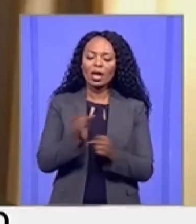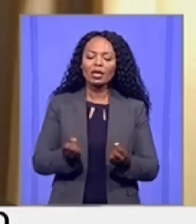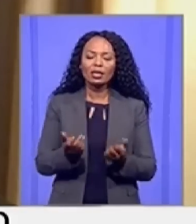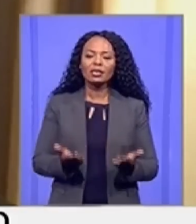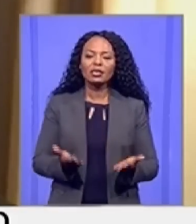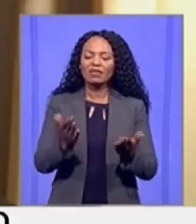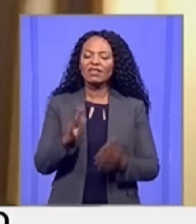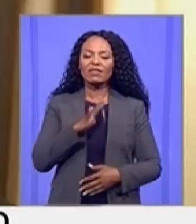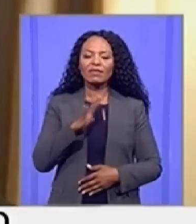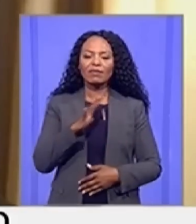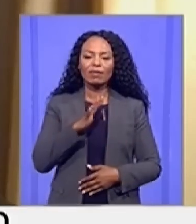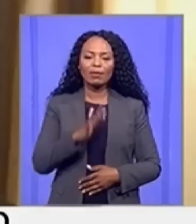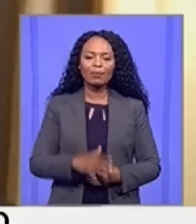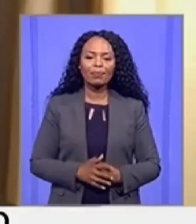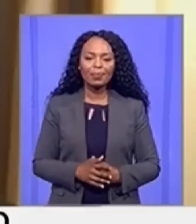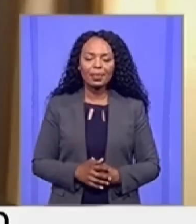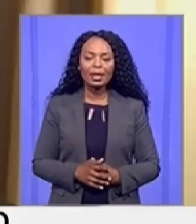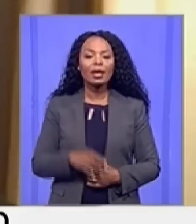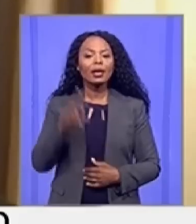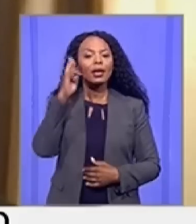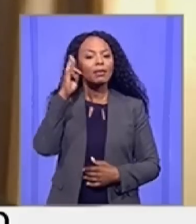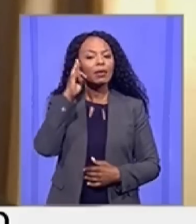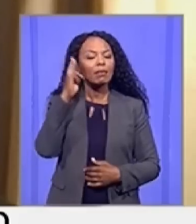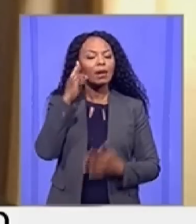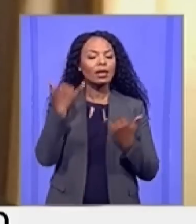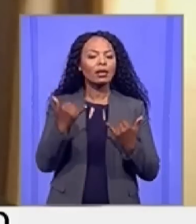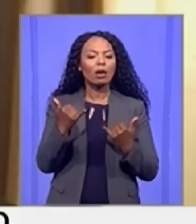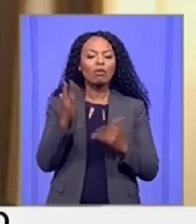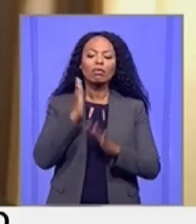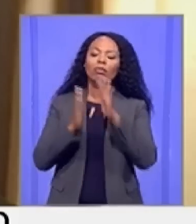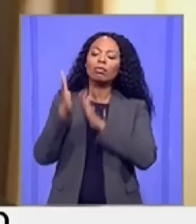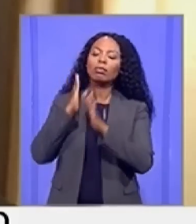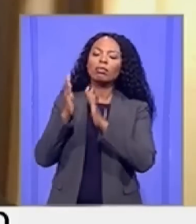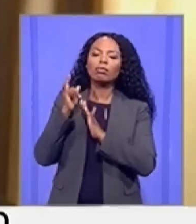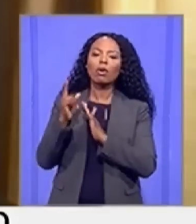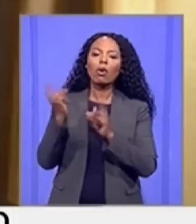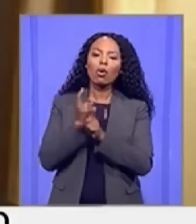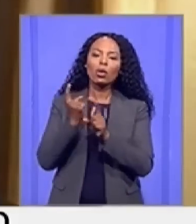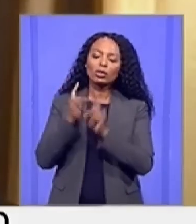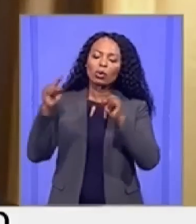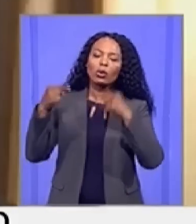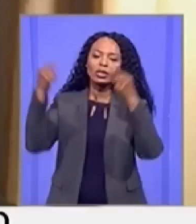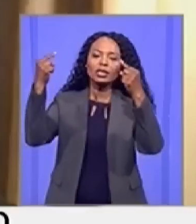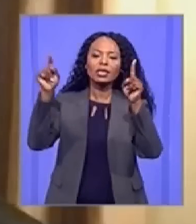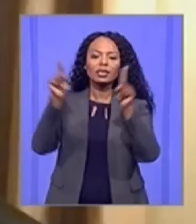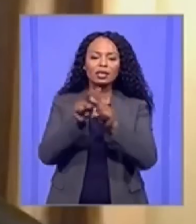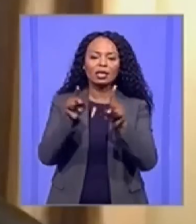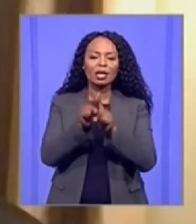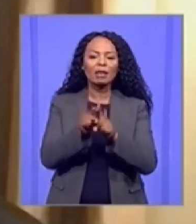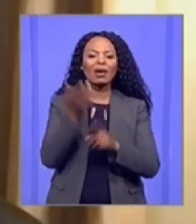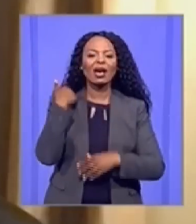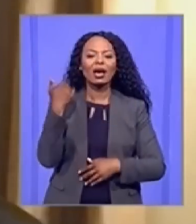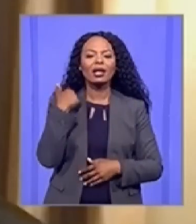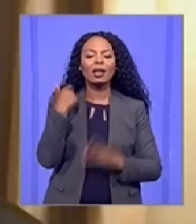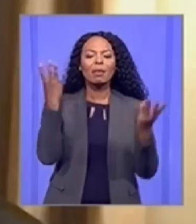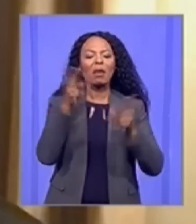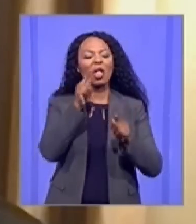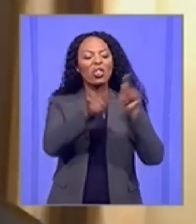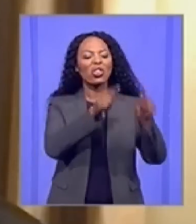said that, you will recall that legacies are always contested. Madiba at some point has been called a sellout,